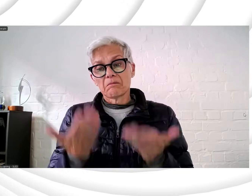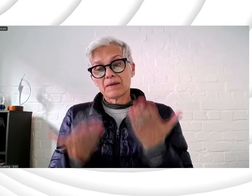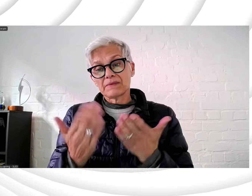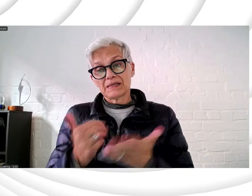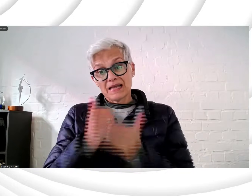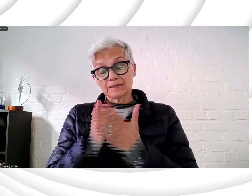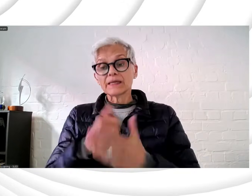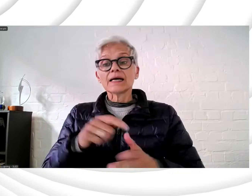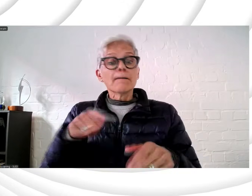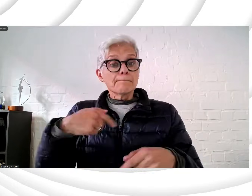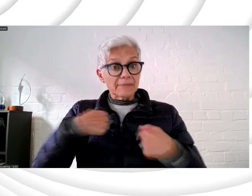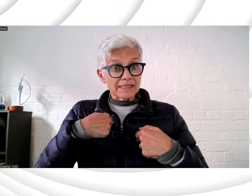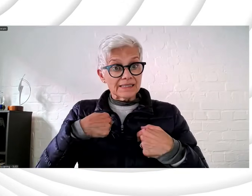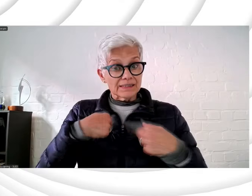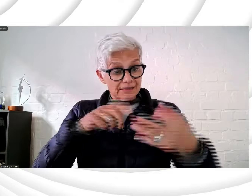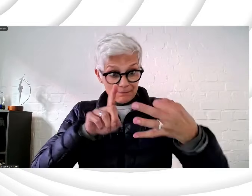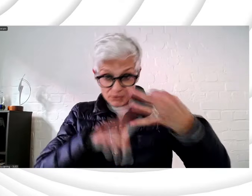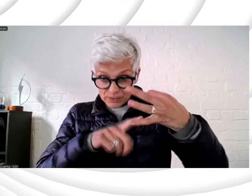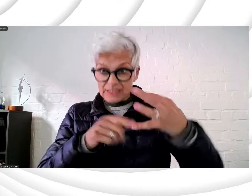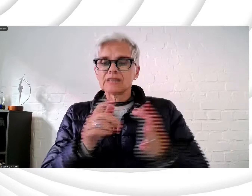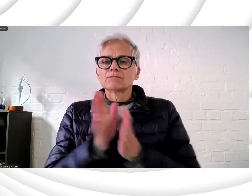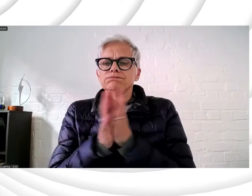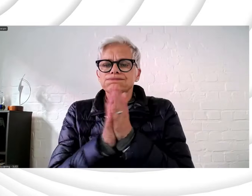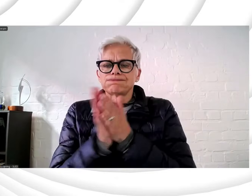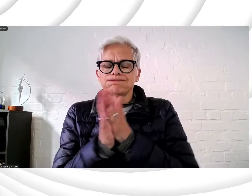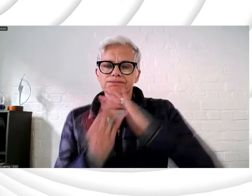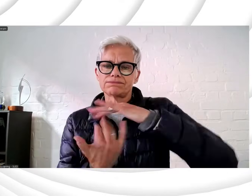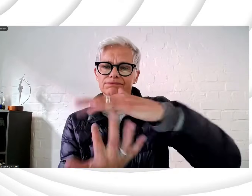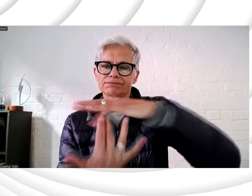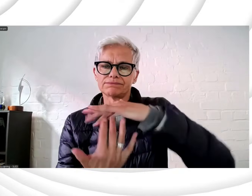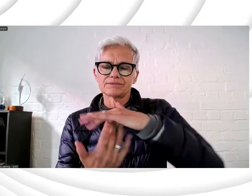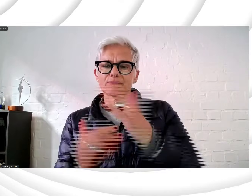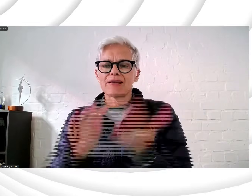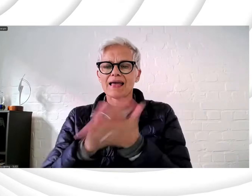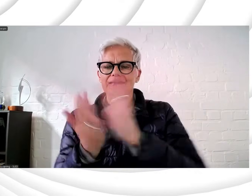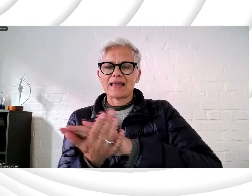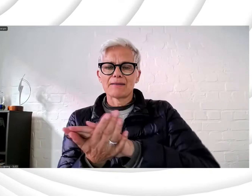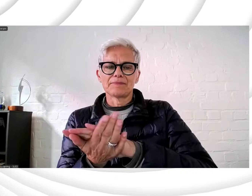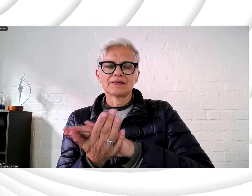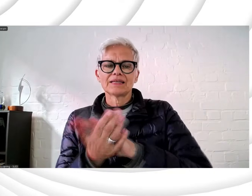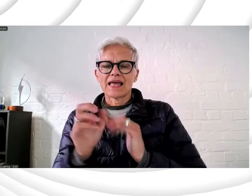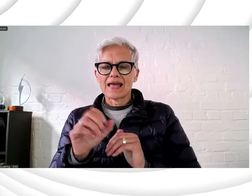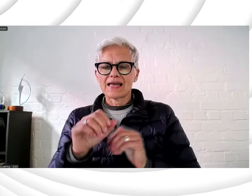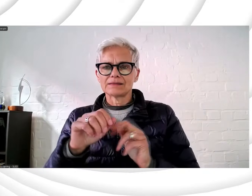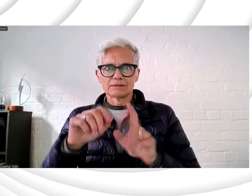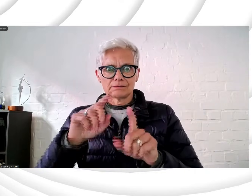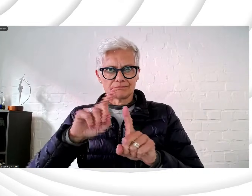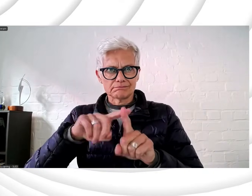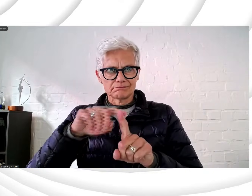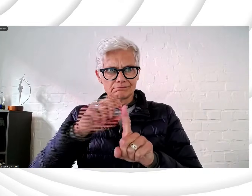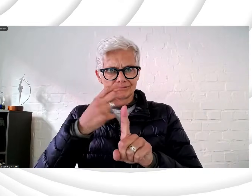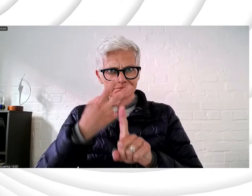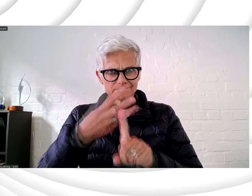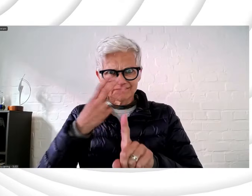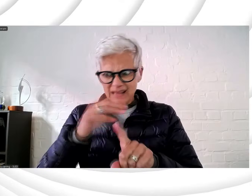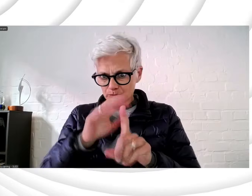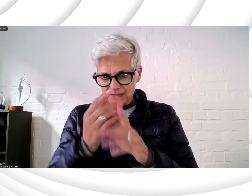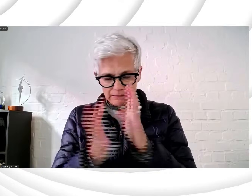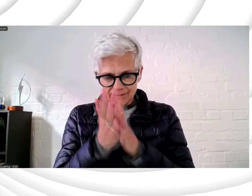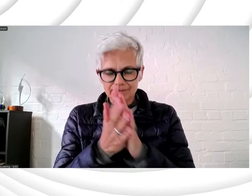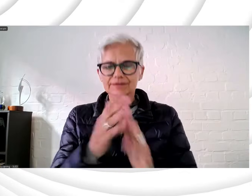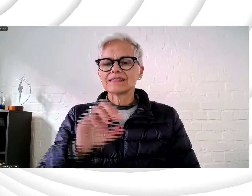So a lot of our content needs to be online instead of in DVD format. I'm really excited to see